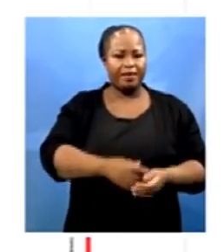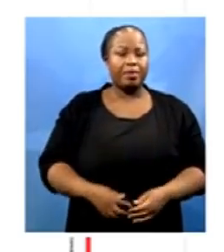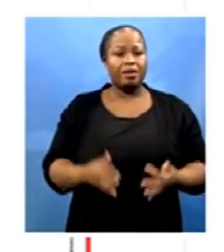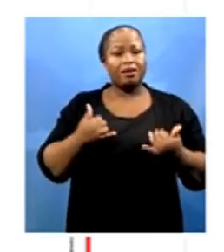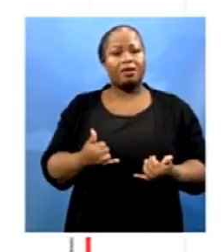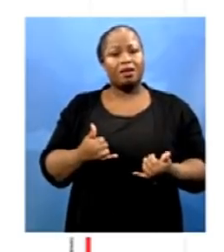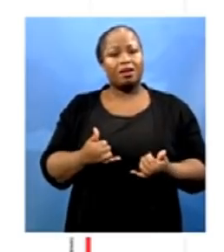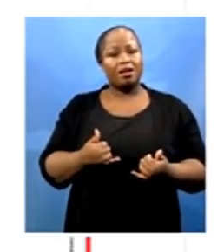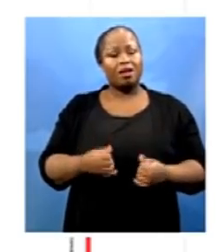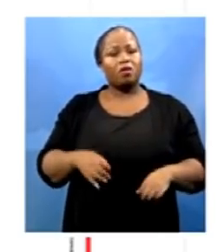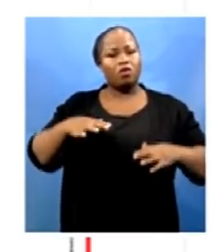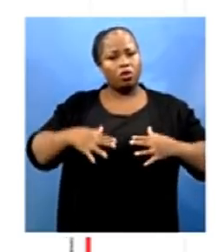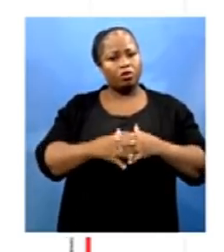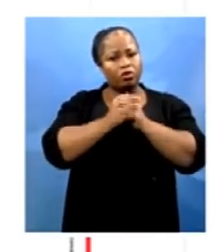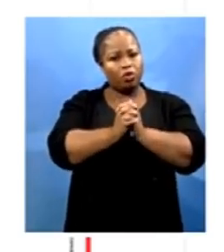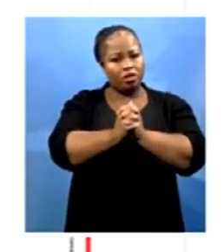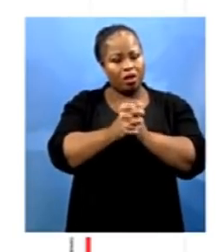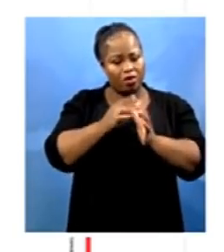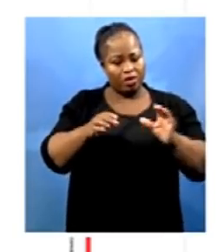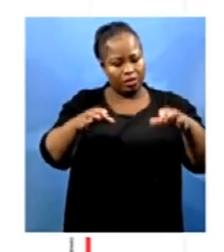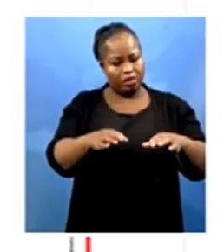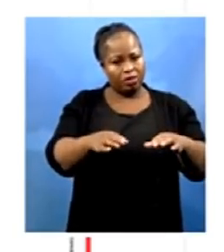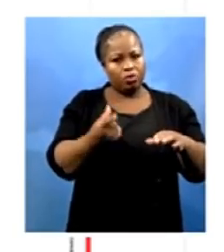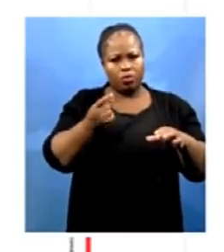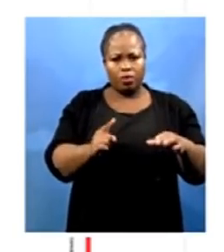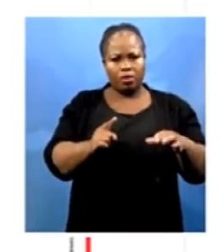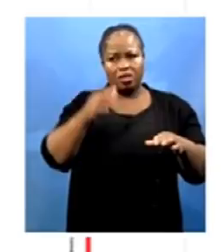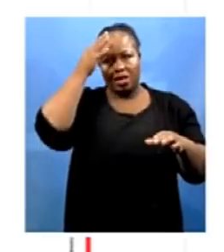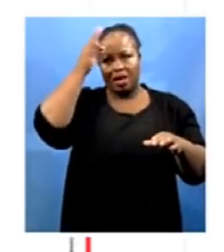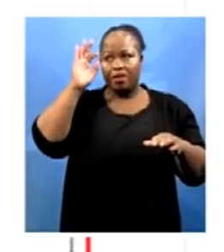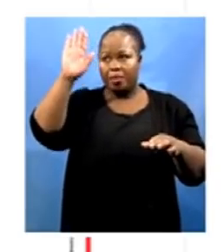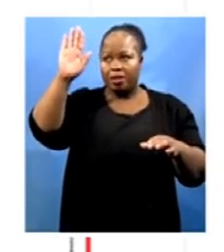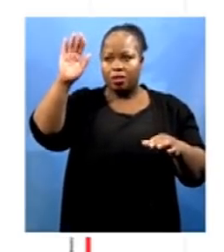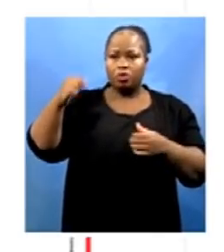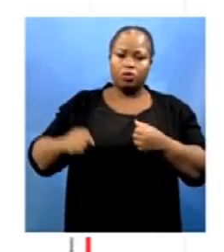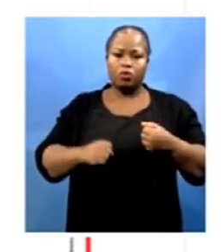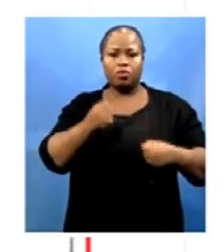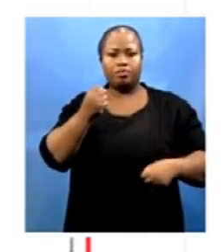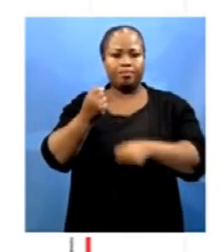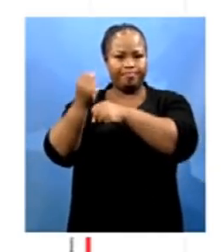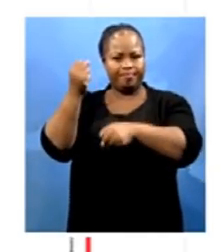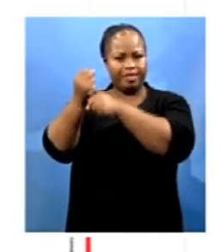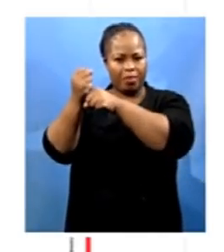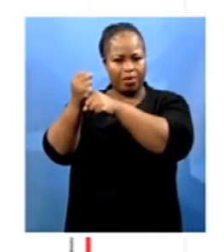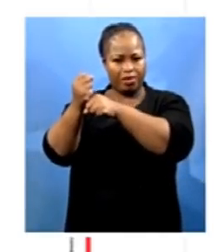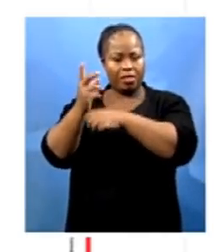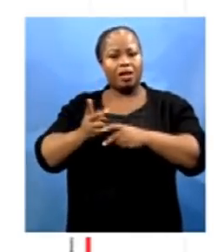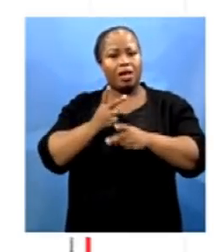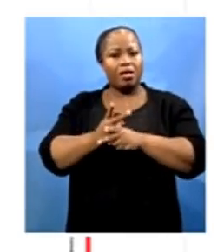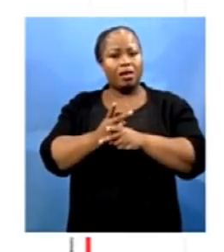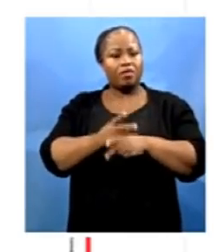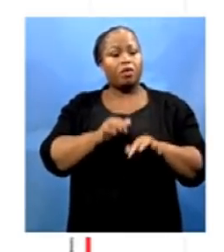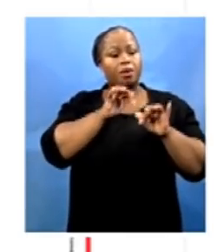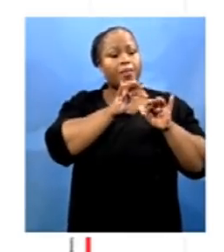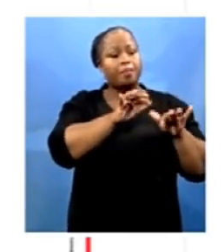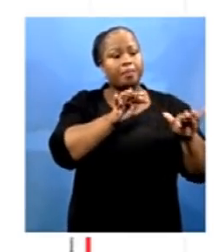government and broader national efforts to prepare our public and private healthcare systems for the increased burden